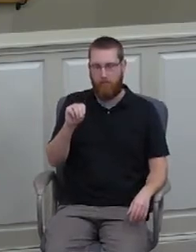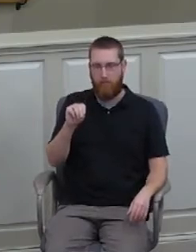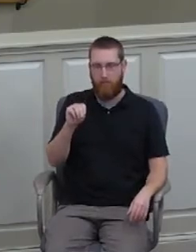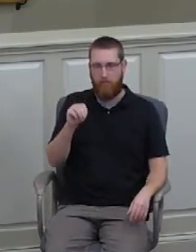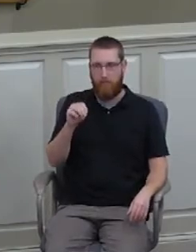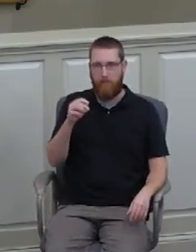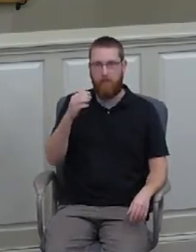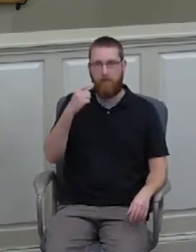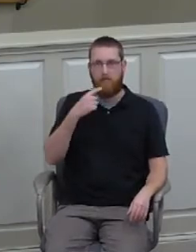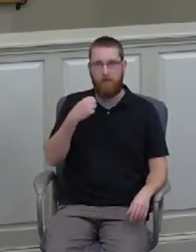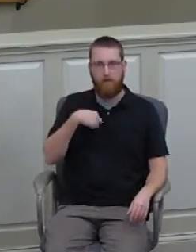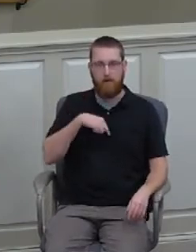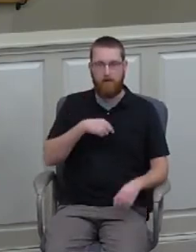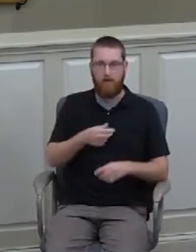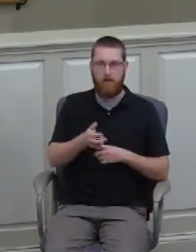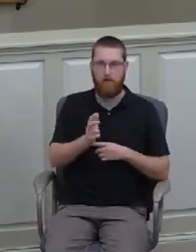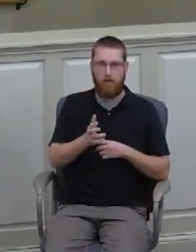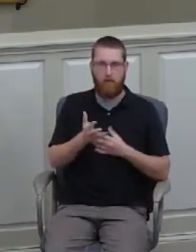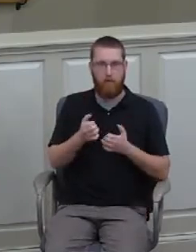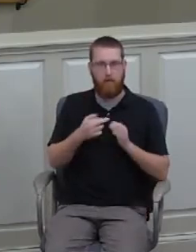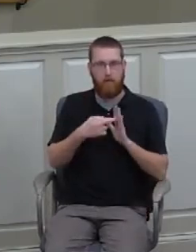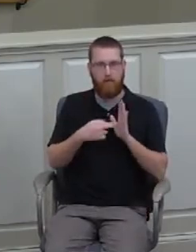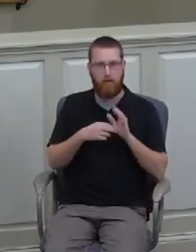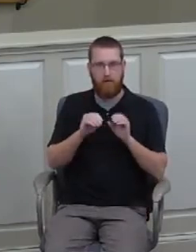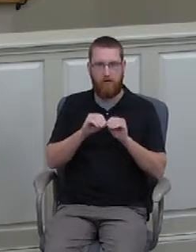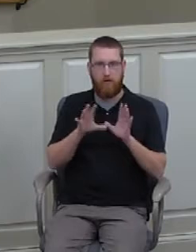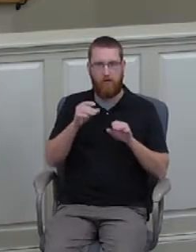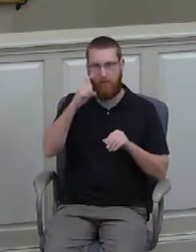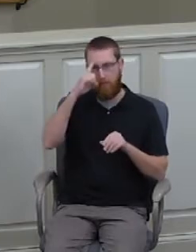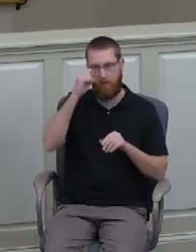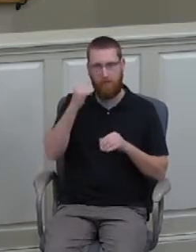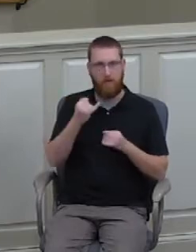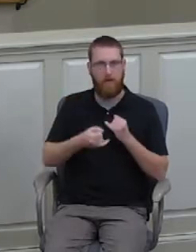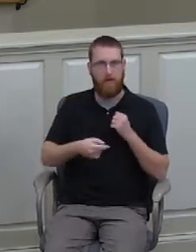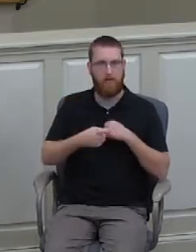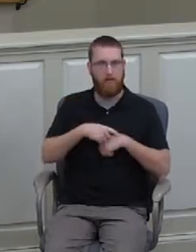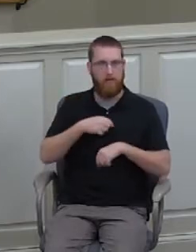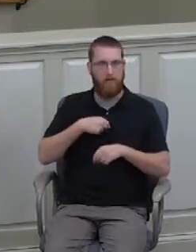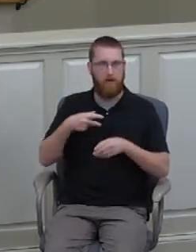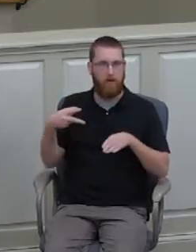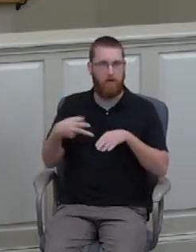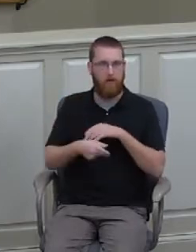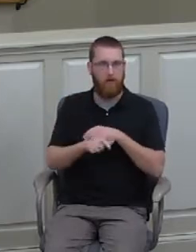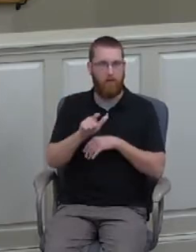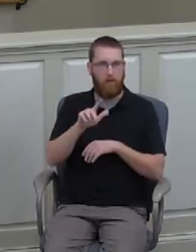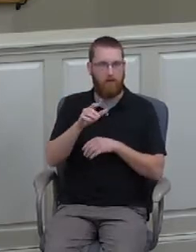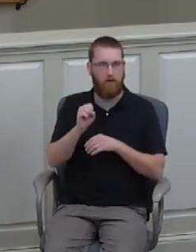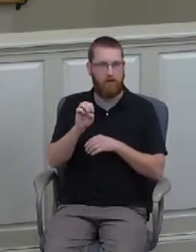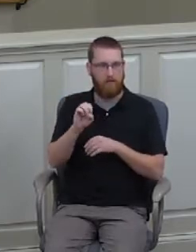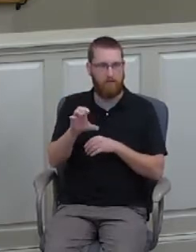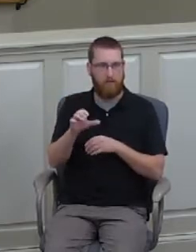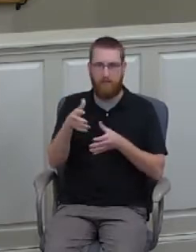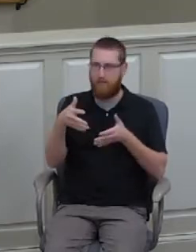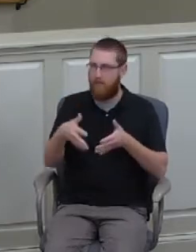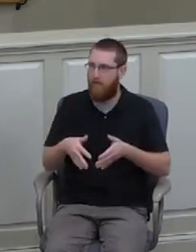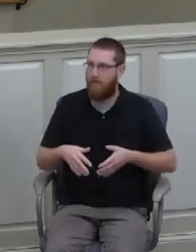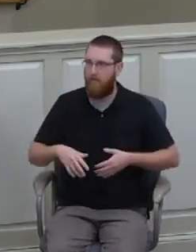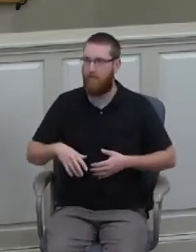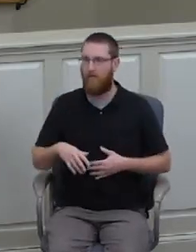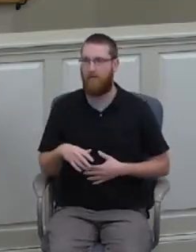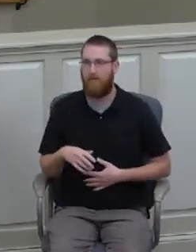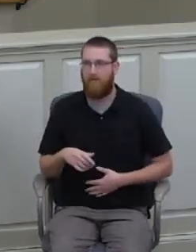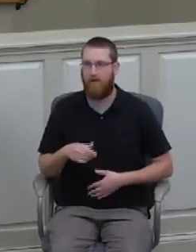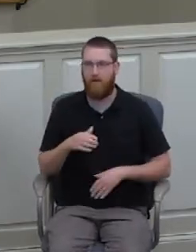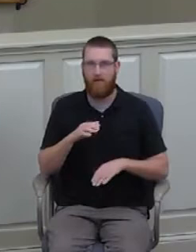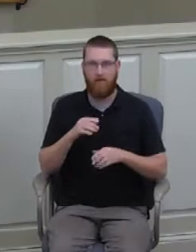3 minutes, but I'd like to have the rules clarified because last time I spoke, I was cut off 25 seconds remaining in my time, verified you get by 2 the minutes. video